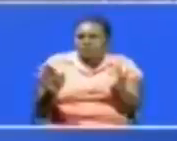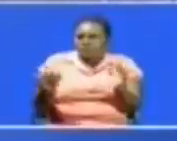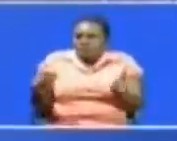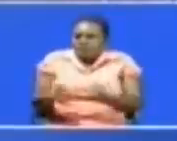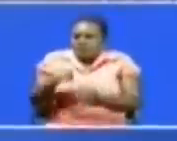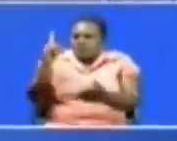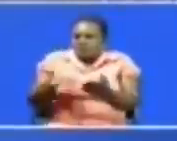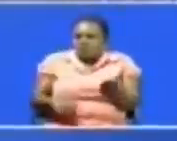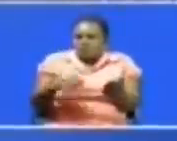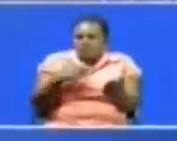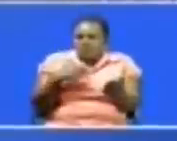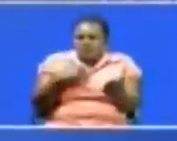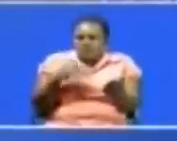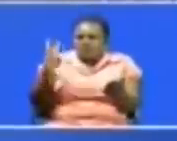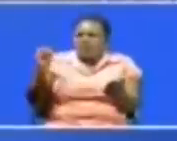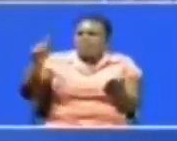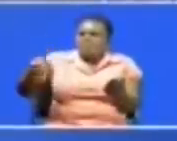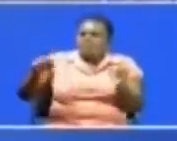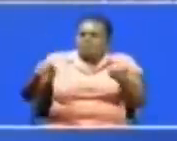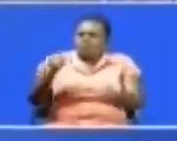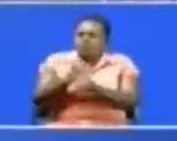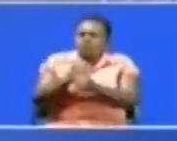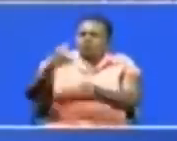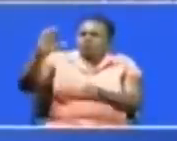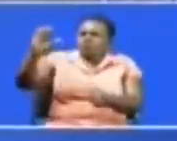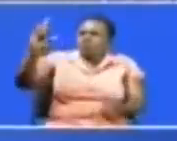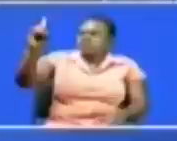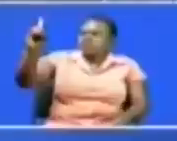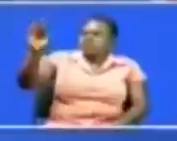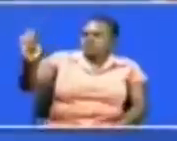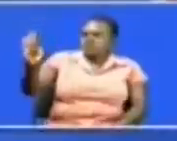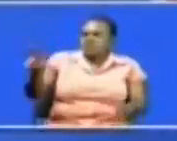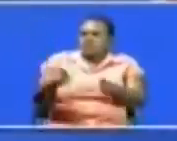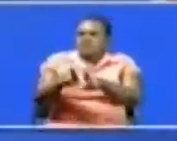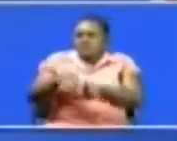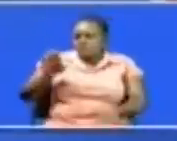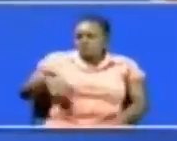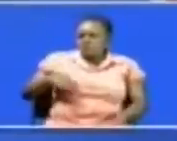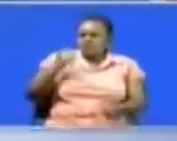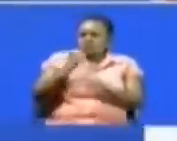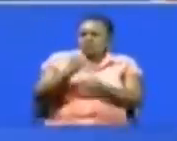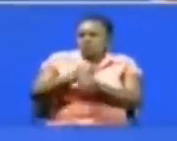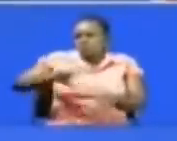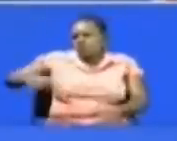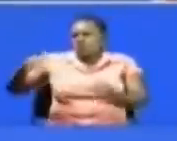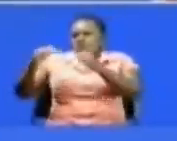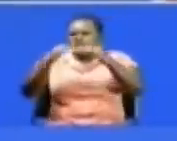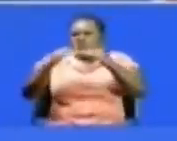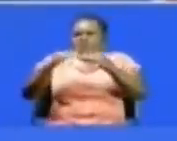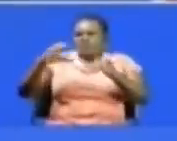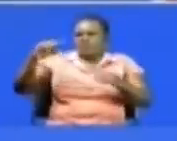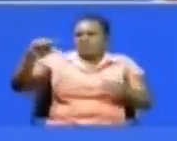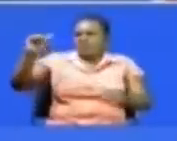there's what a member of parliament can do with their CDF. There's what a woman rep can do at the county level with their GAF.